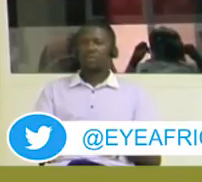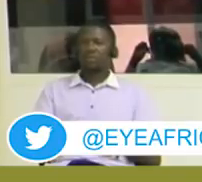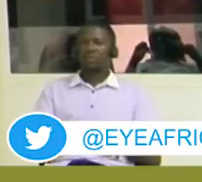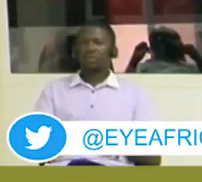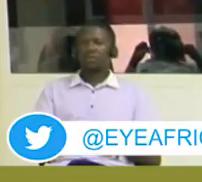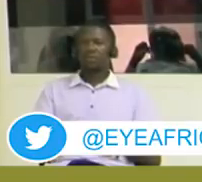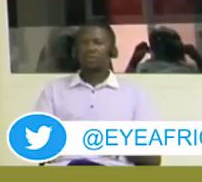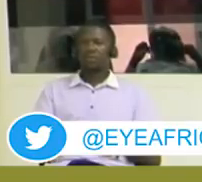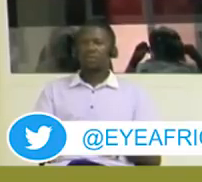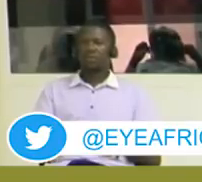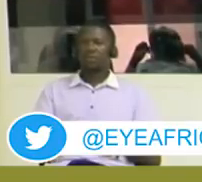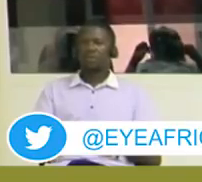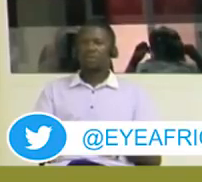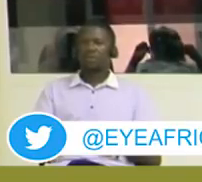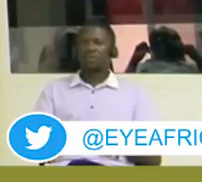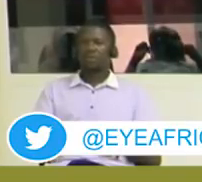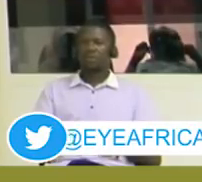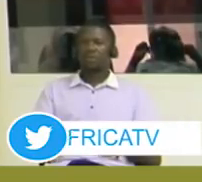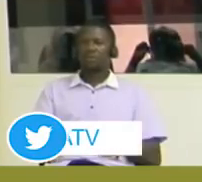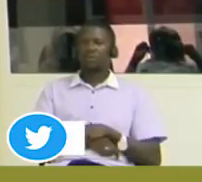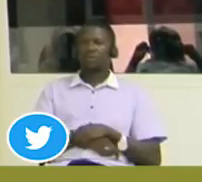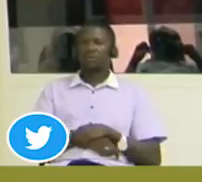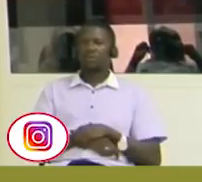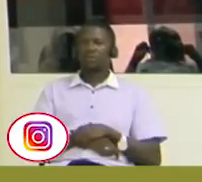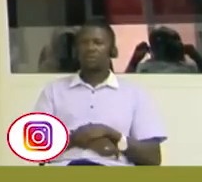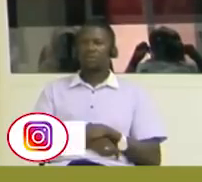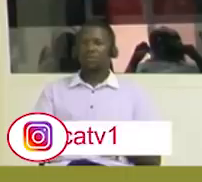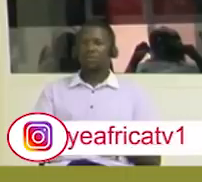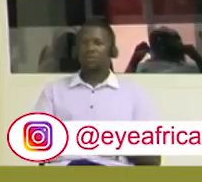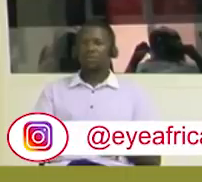we are not hearing. The problem,